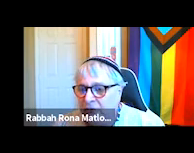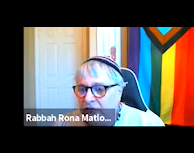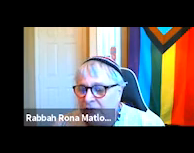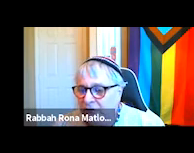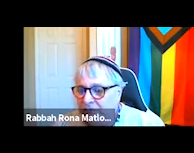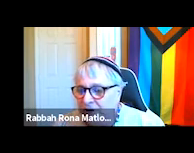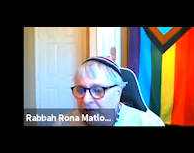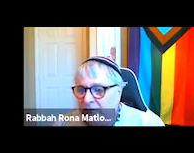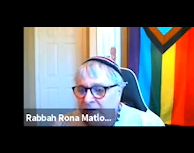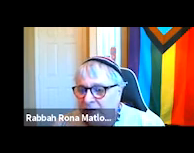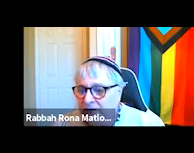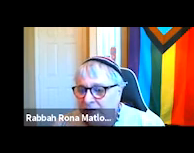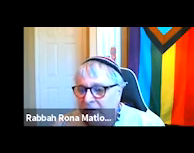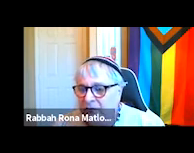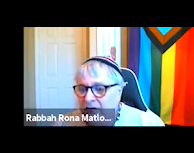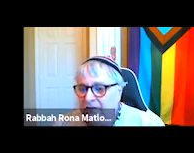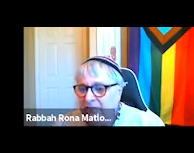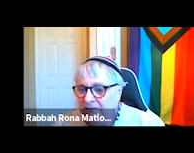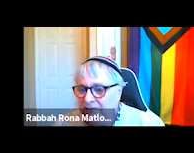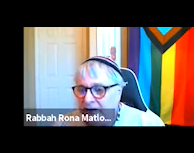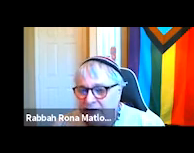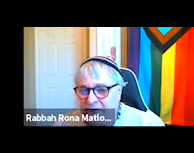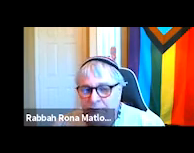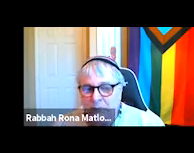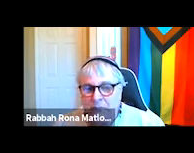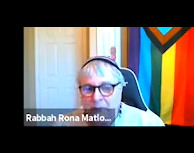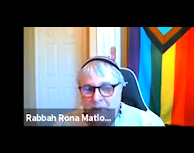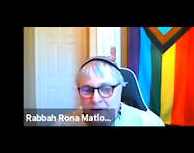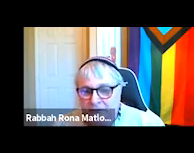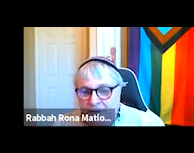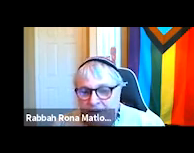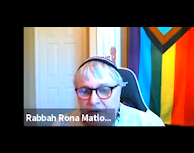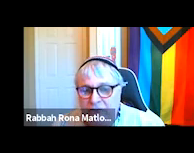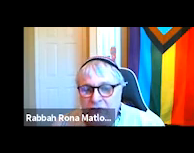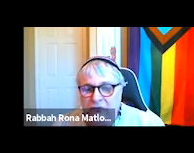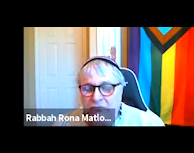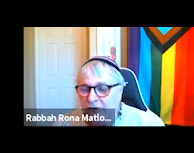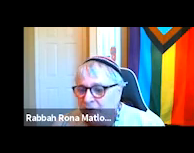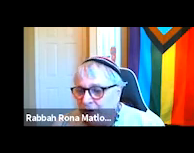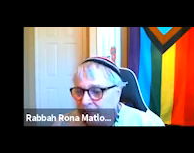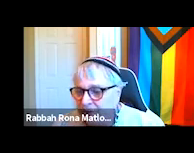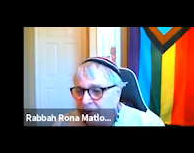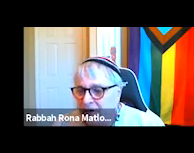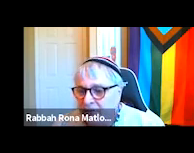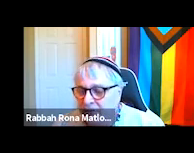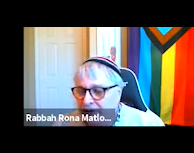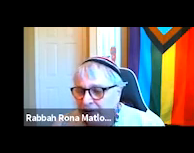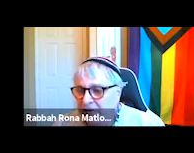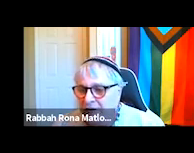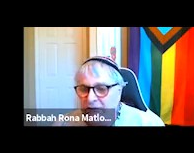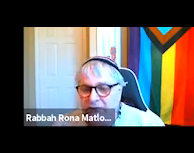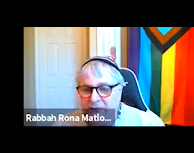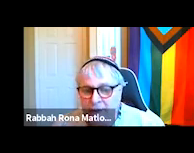other words, every possible assigned sex. Further, if we do literary